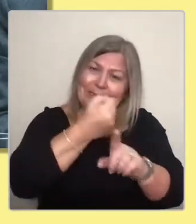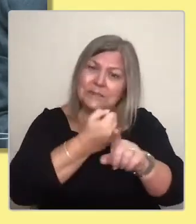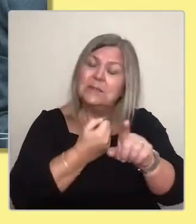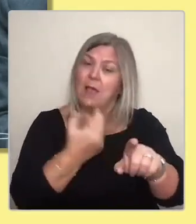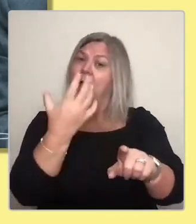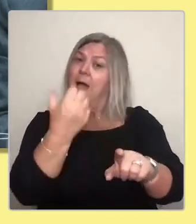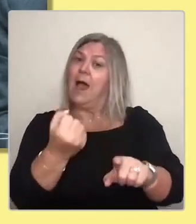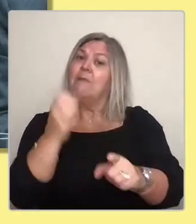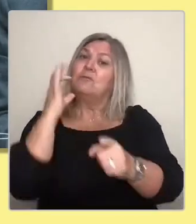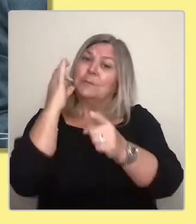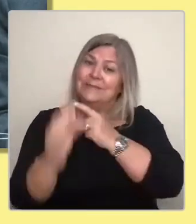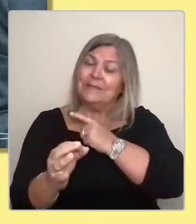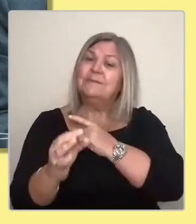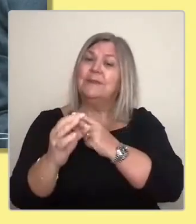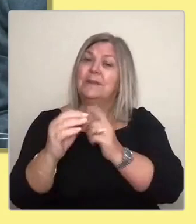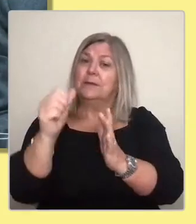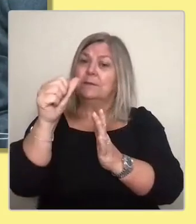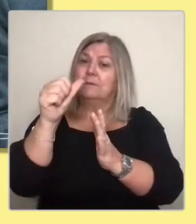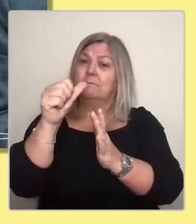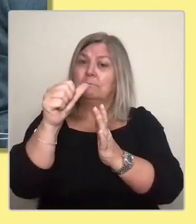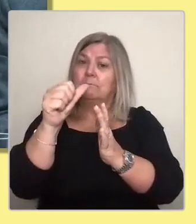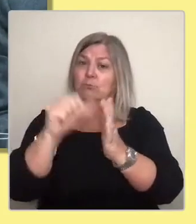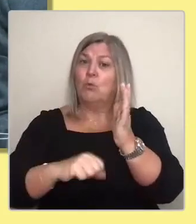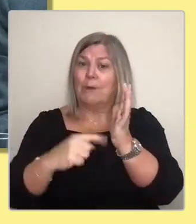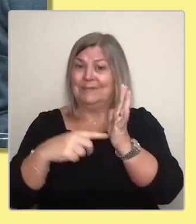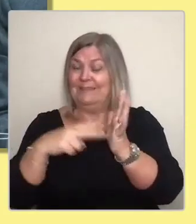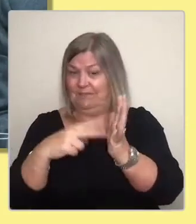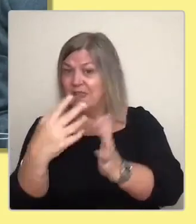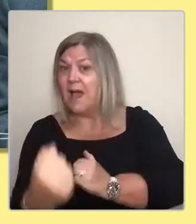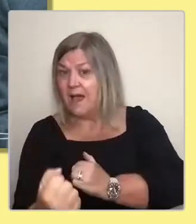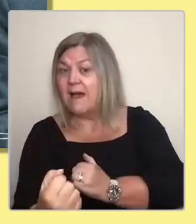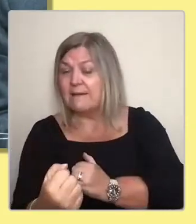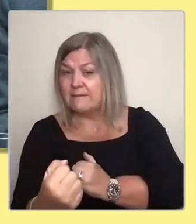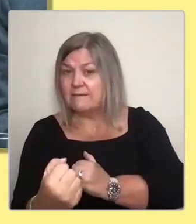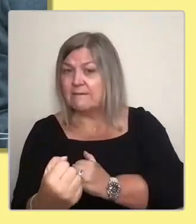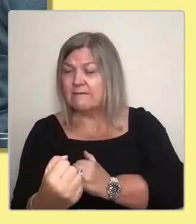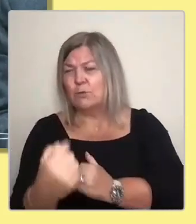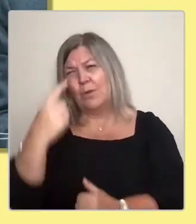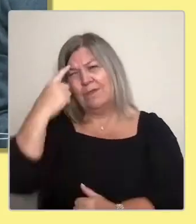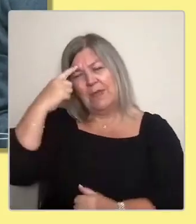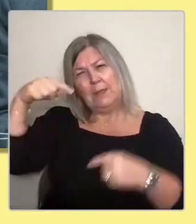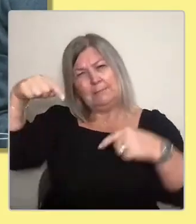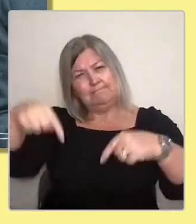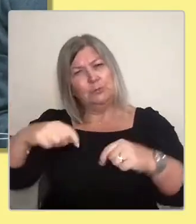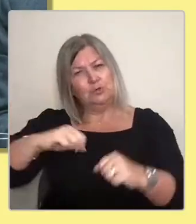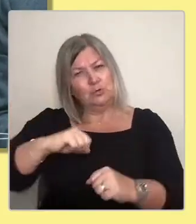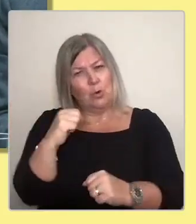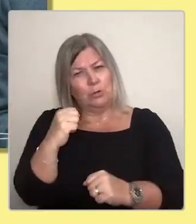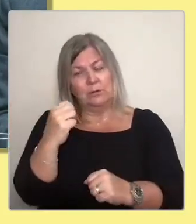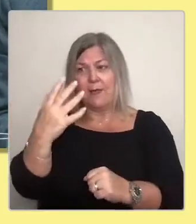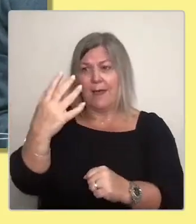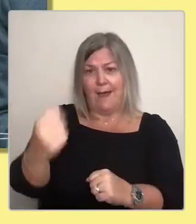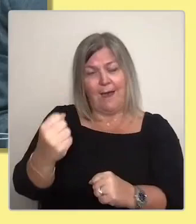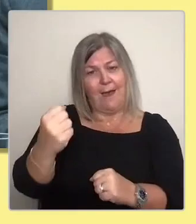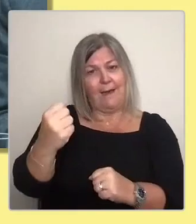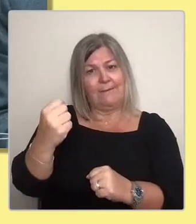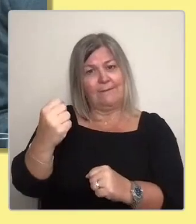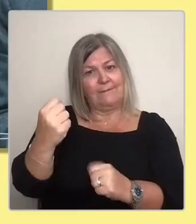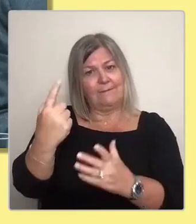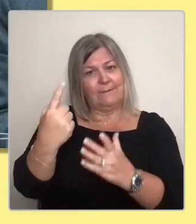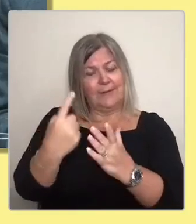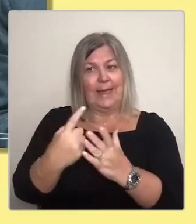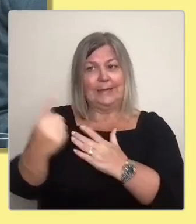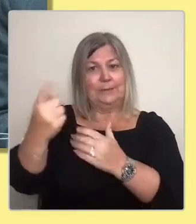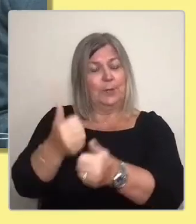just sometimes you wonder, what would the level of support be for Scottish independence if we had, that different level of media? And I think we can